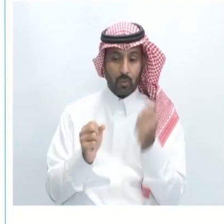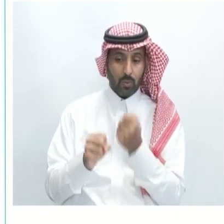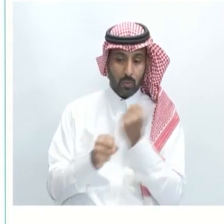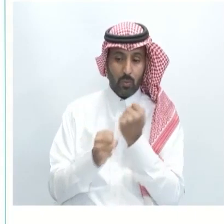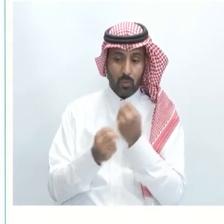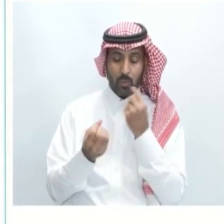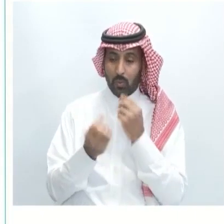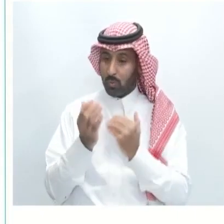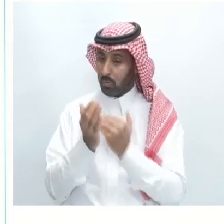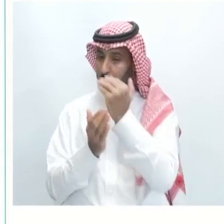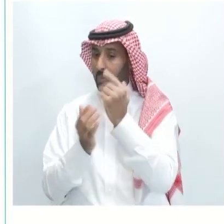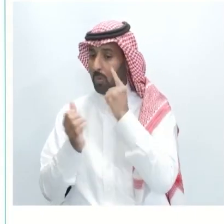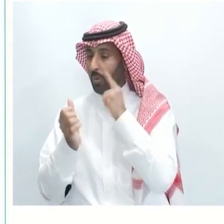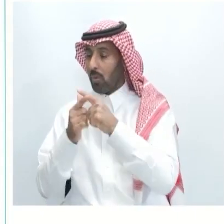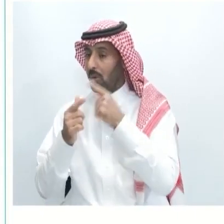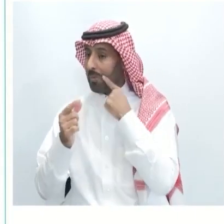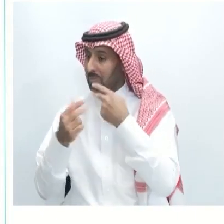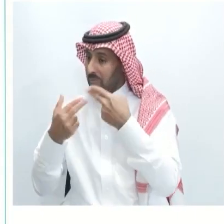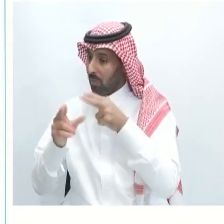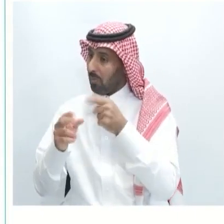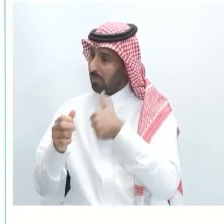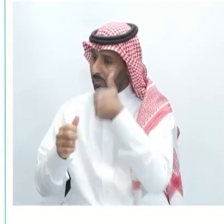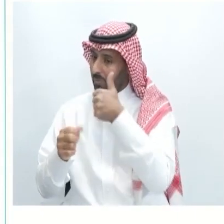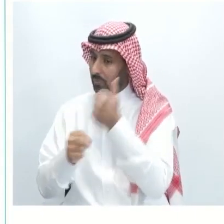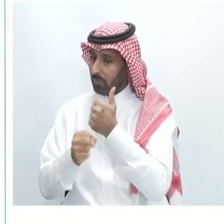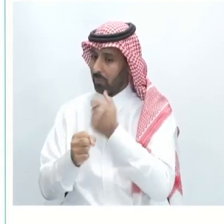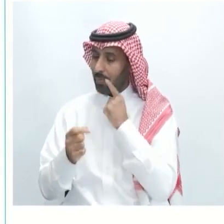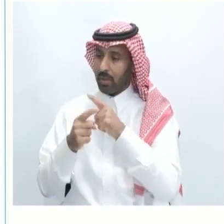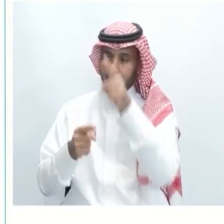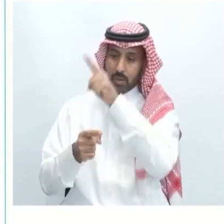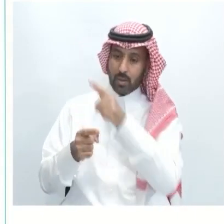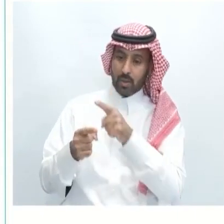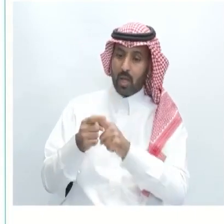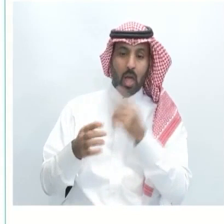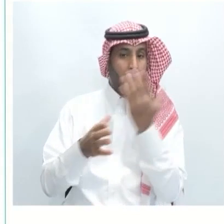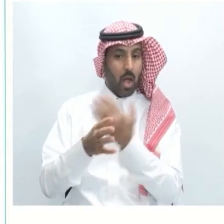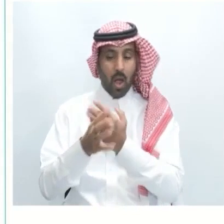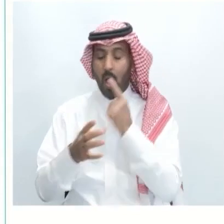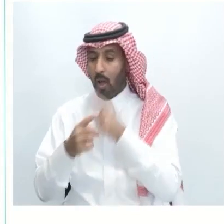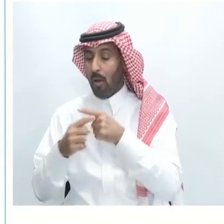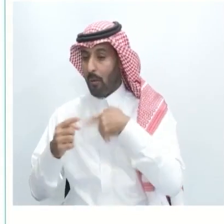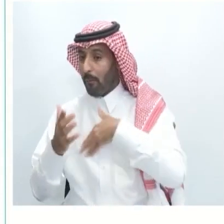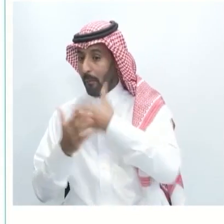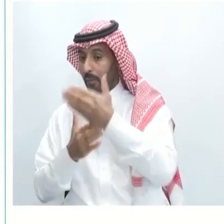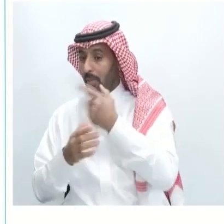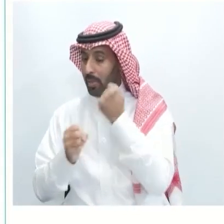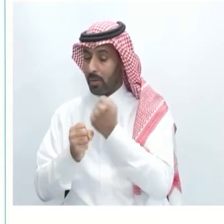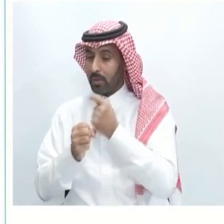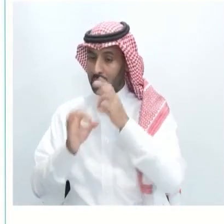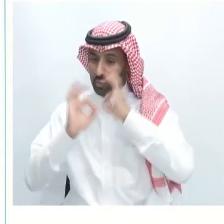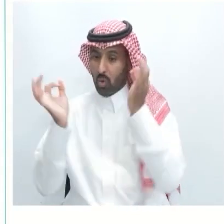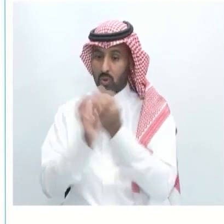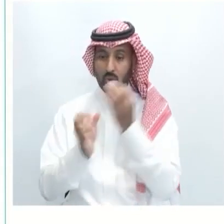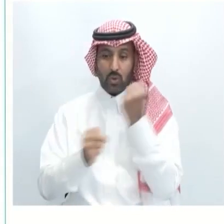striking 87% job satisfaction rating. When questioned about the cause of their job satisfaction, social workers